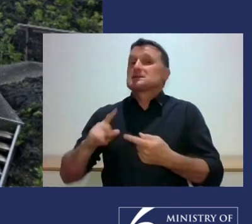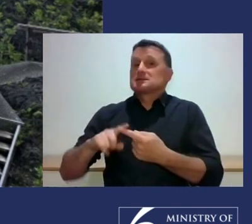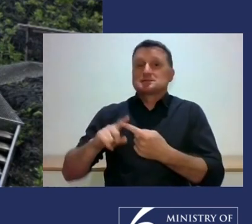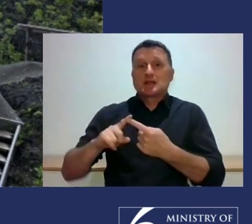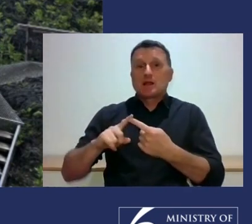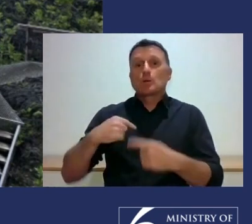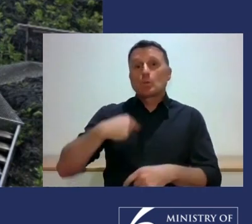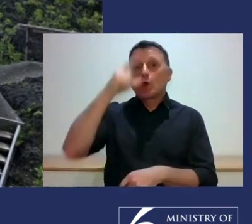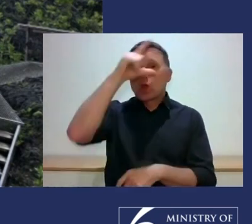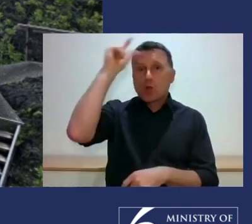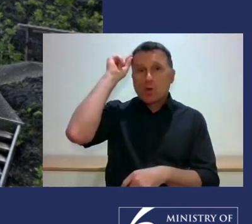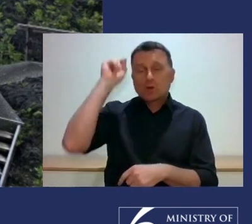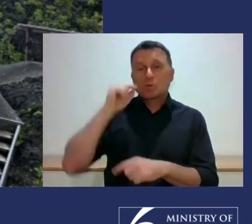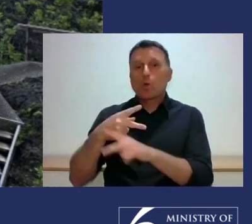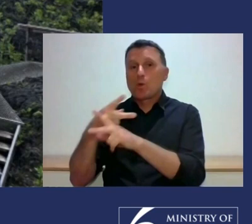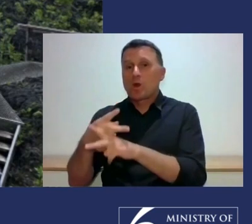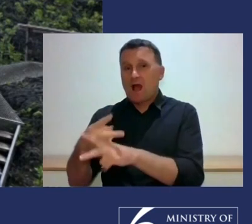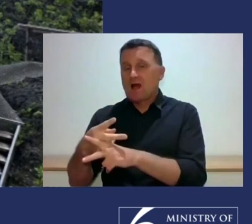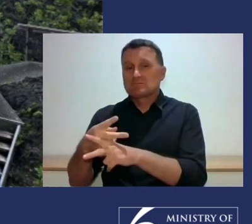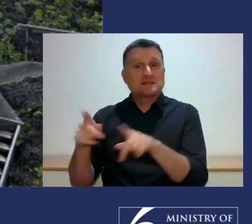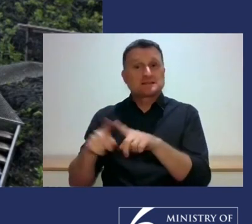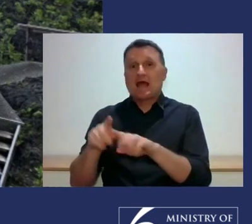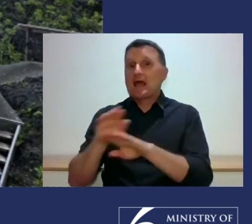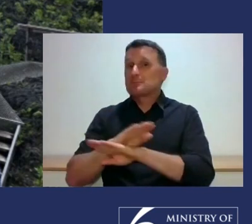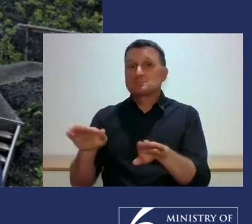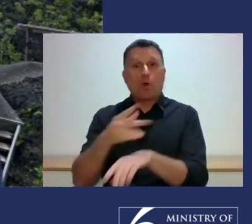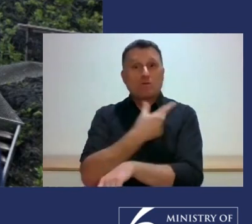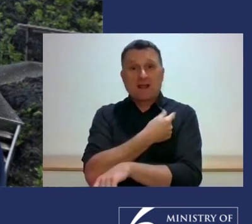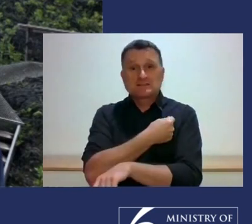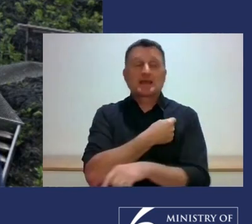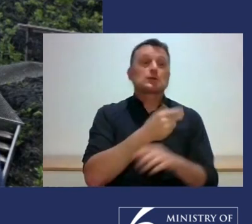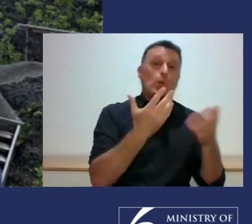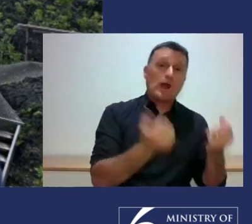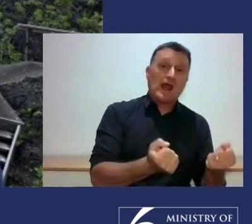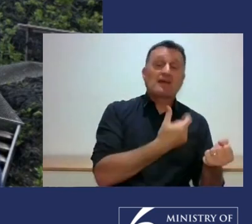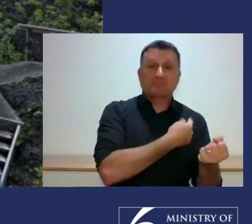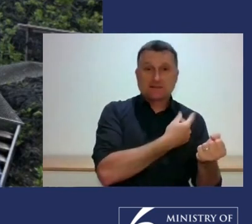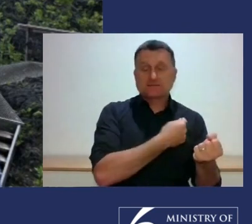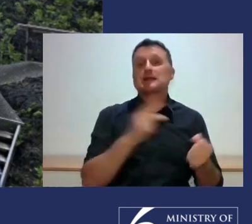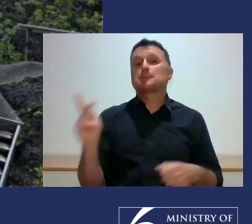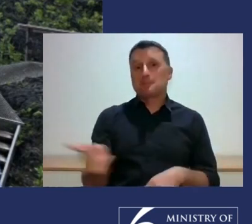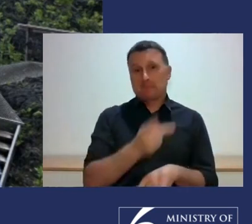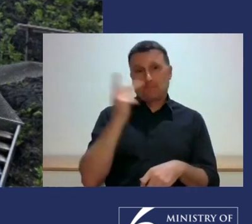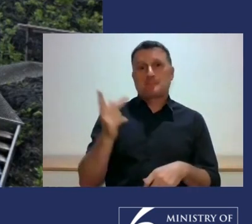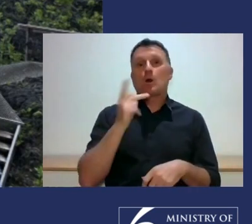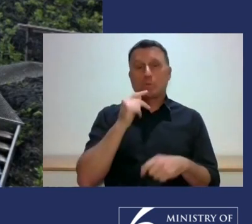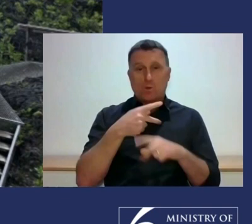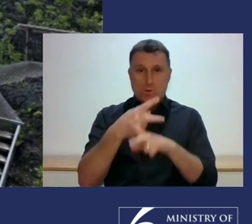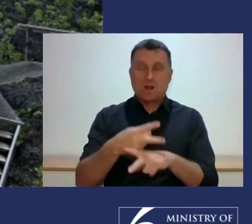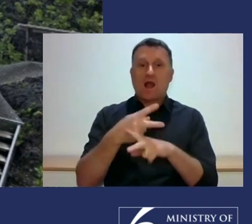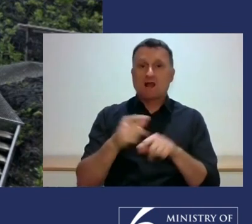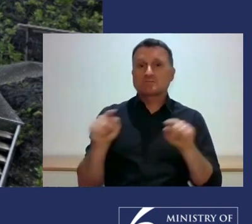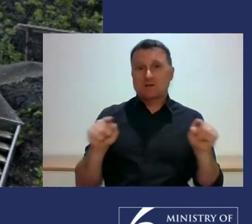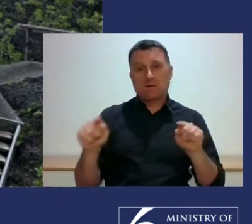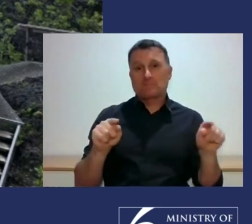else. We'll care for you, we'll give you the best care that you can, the best experience you can, you know, given the circumstances. So don't